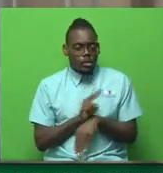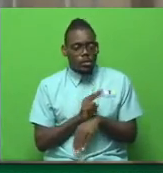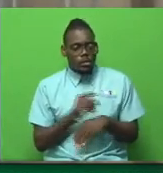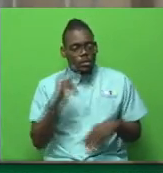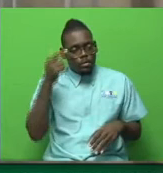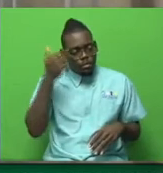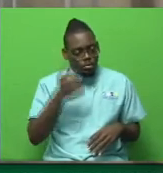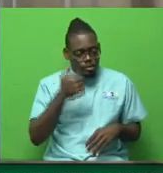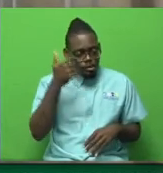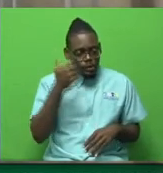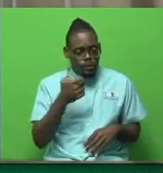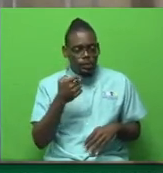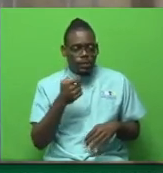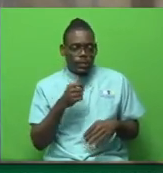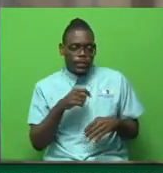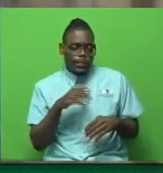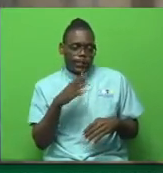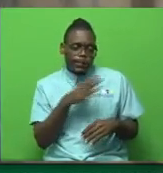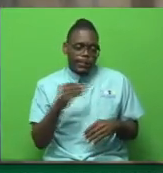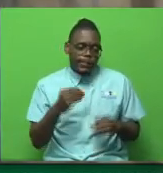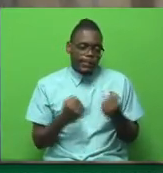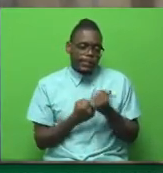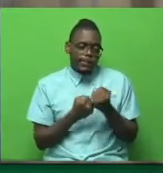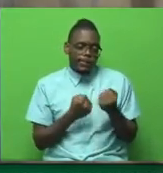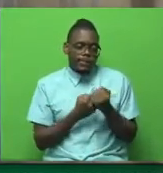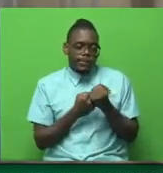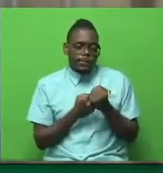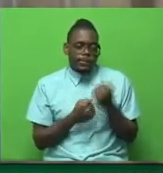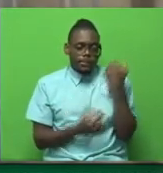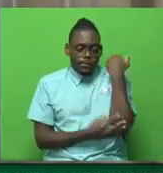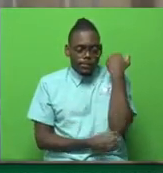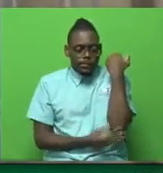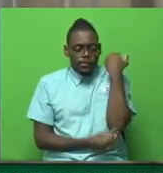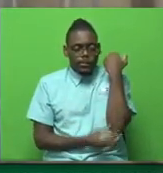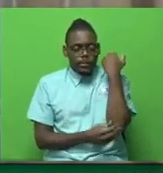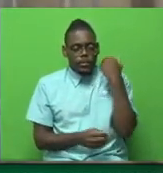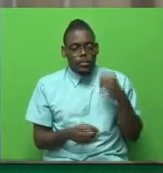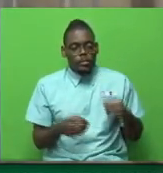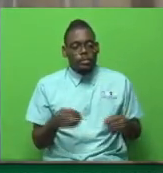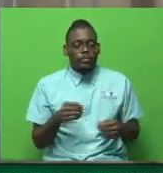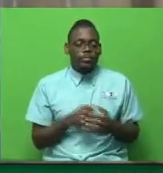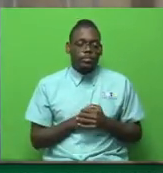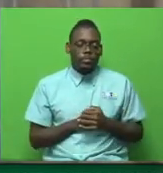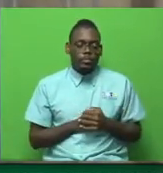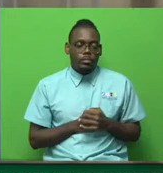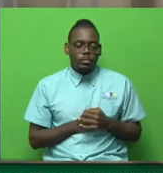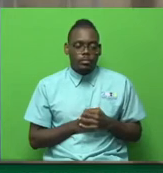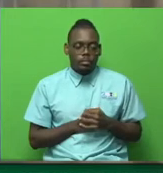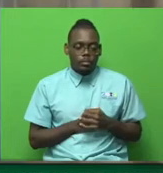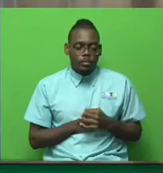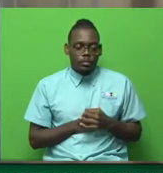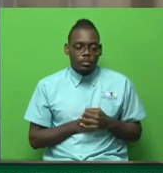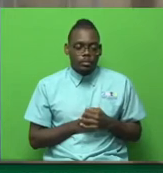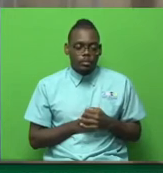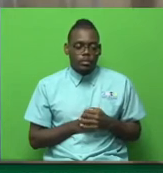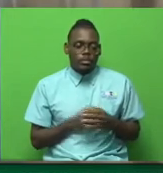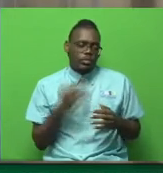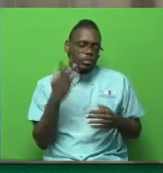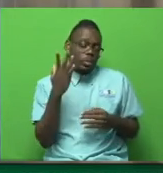vulnerable Madam speaker I want to know and I want to ask the minister why these are mutually exclusive